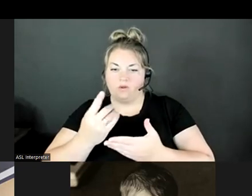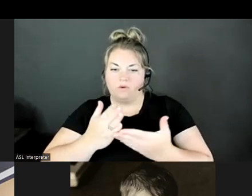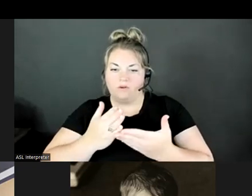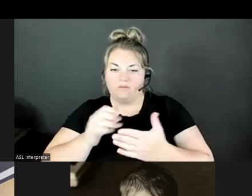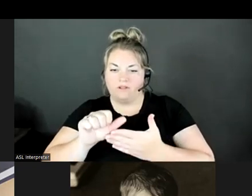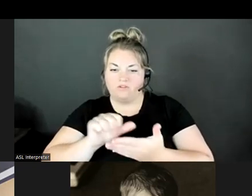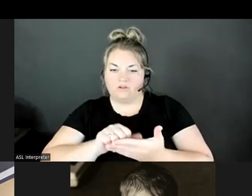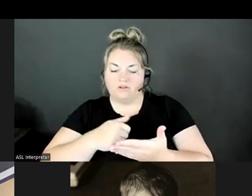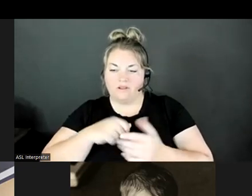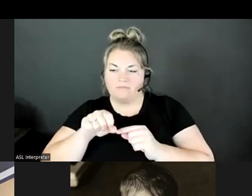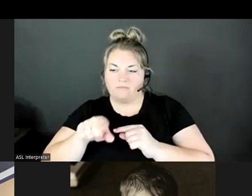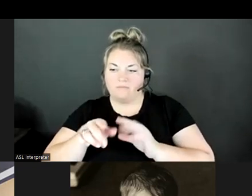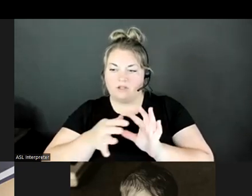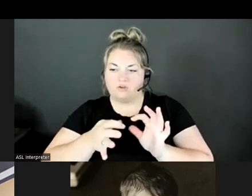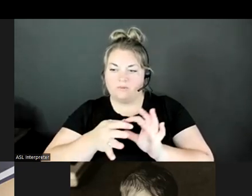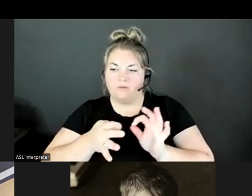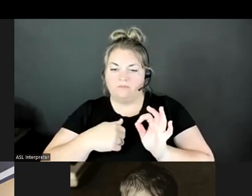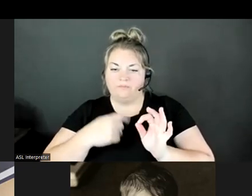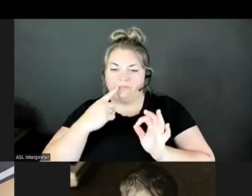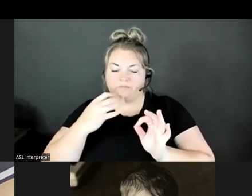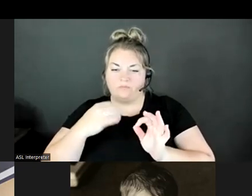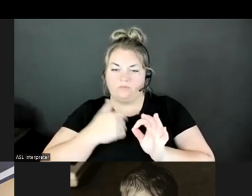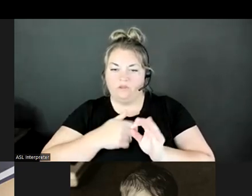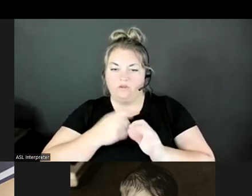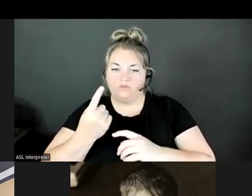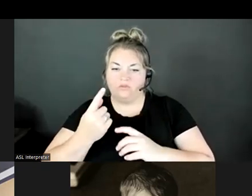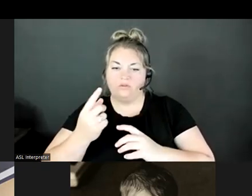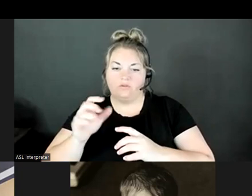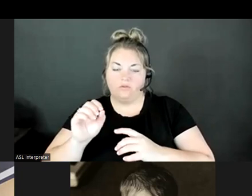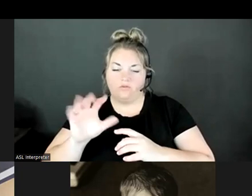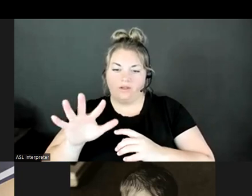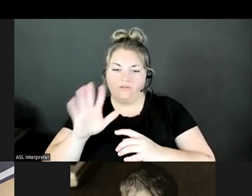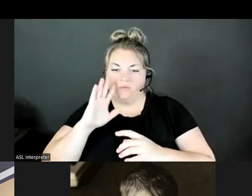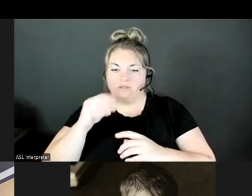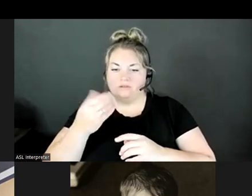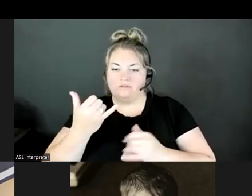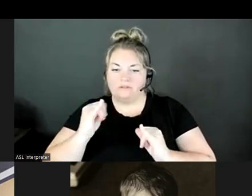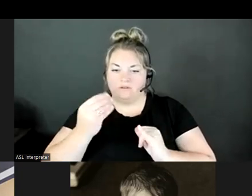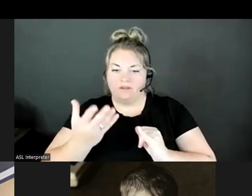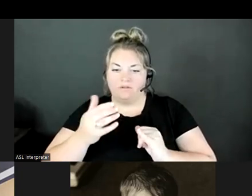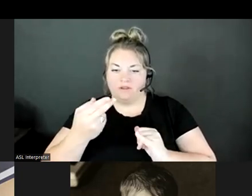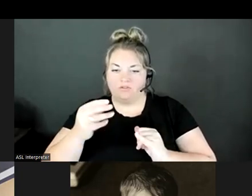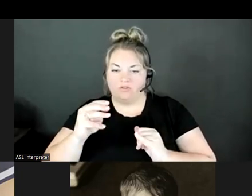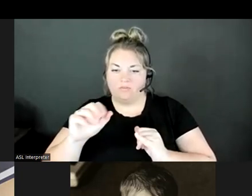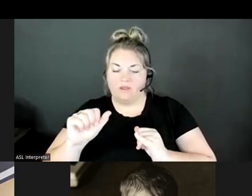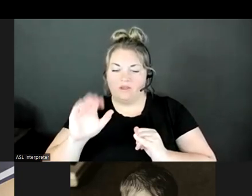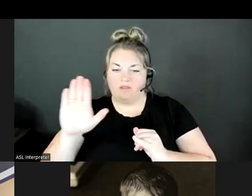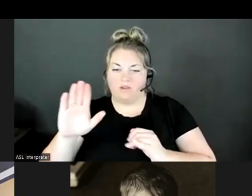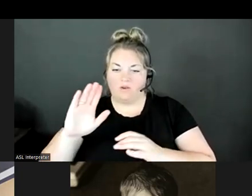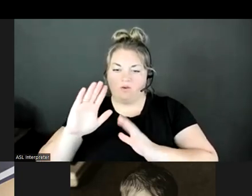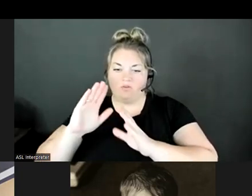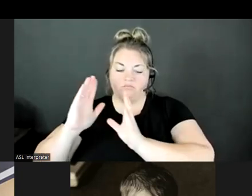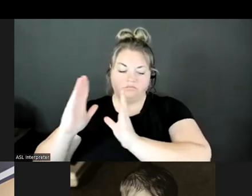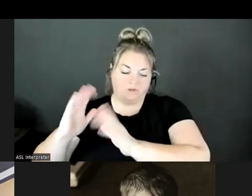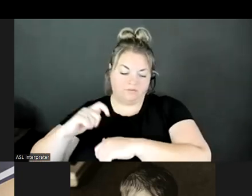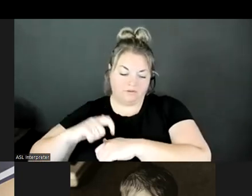I messaged you about, I think if we start at 11:05, that still gives HMA their allotted amount of